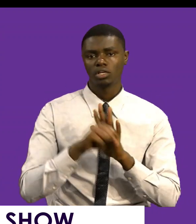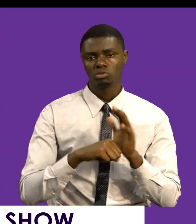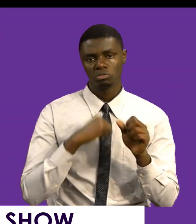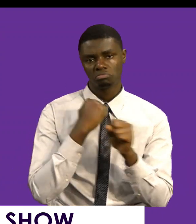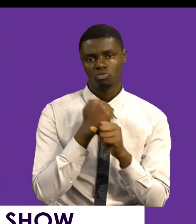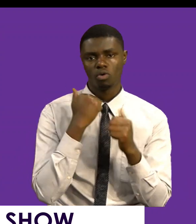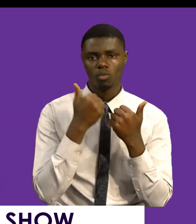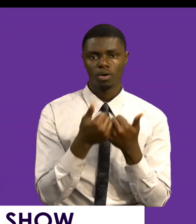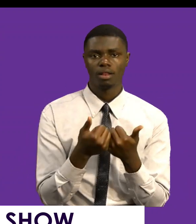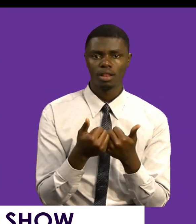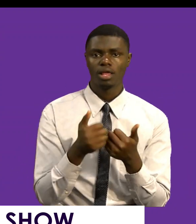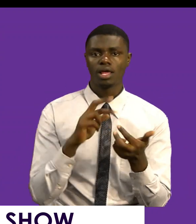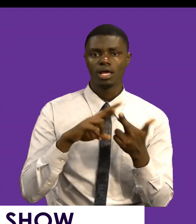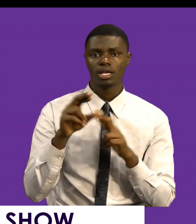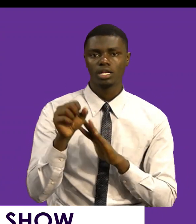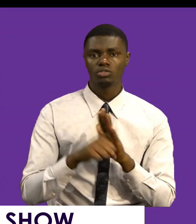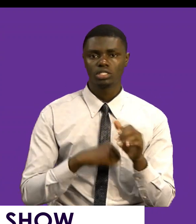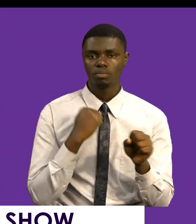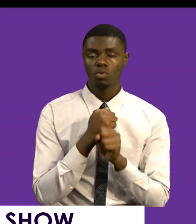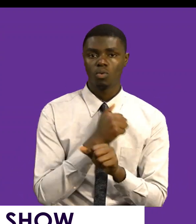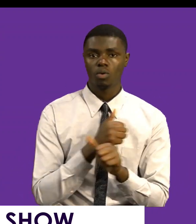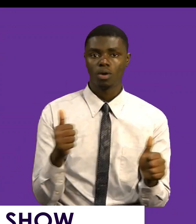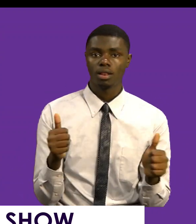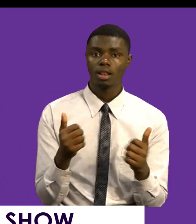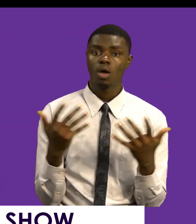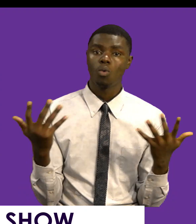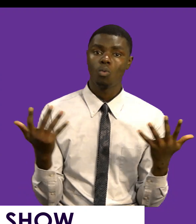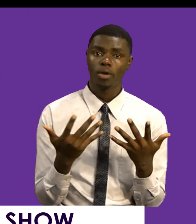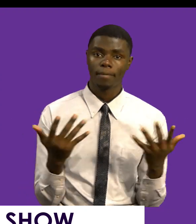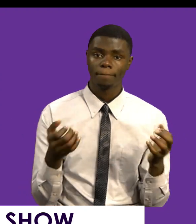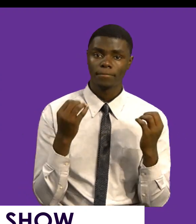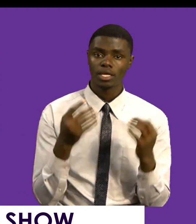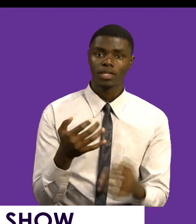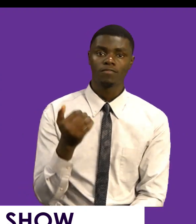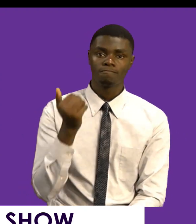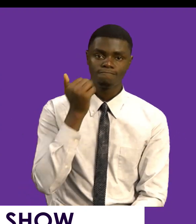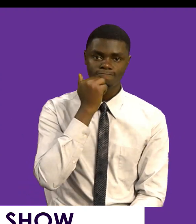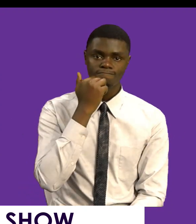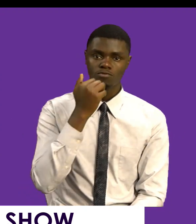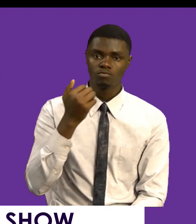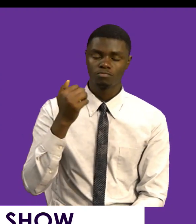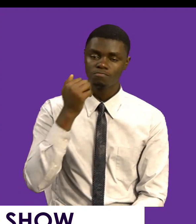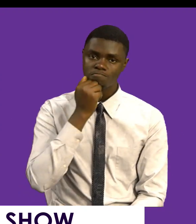work. Relationships work, especially if you diagnose where you